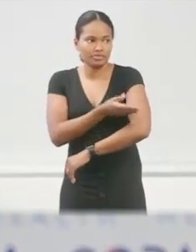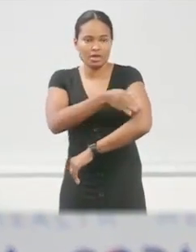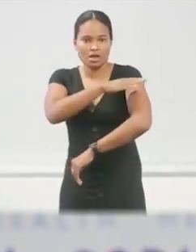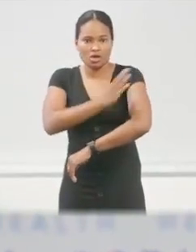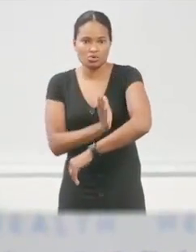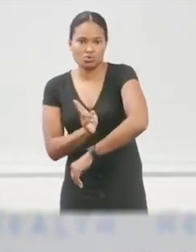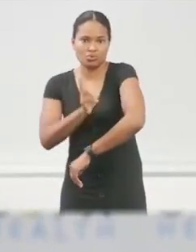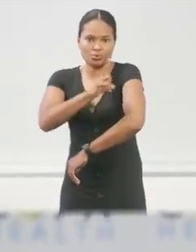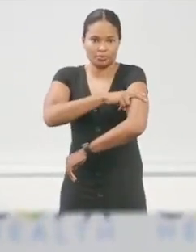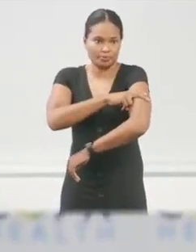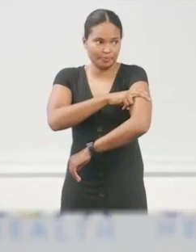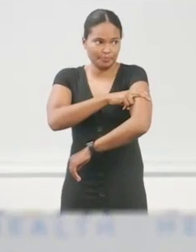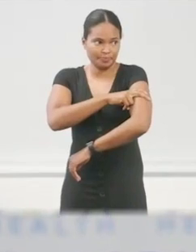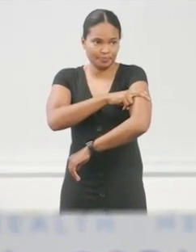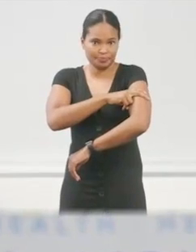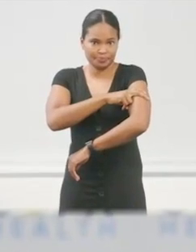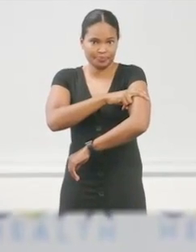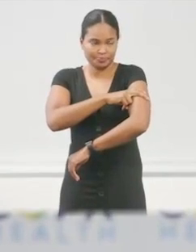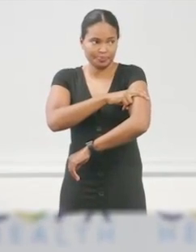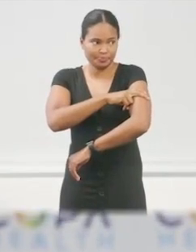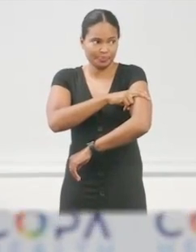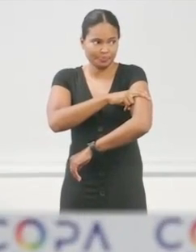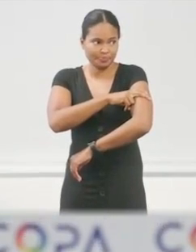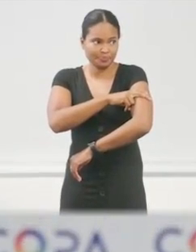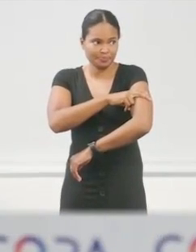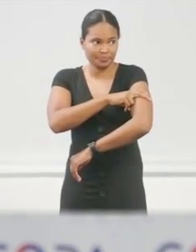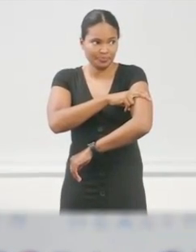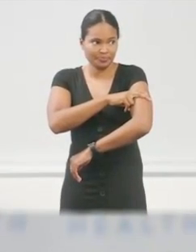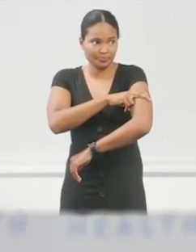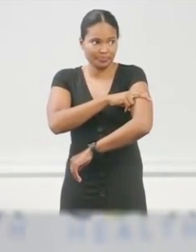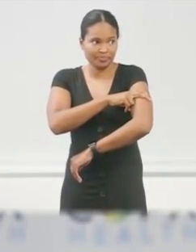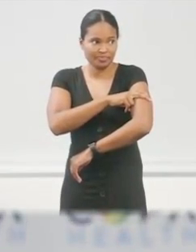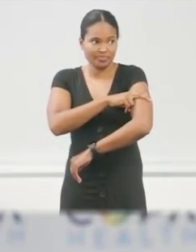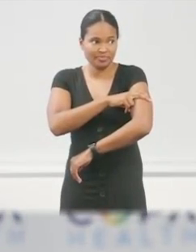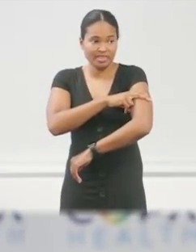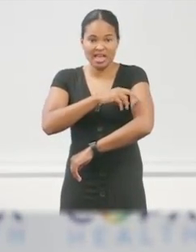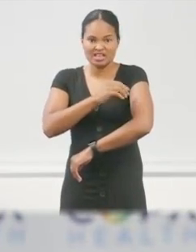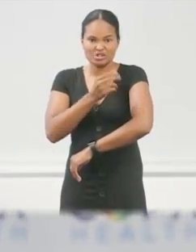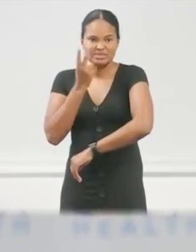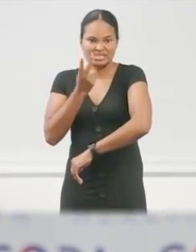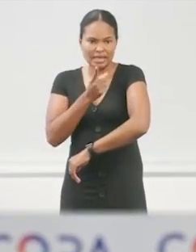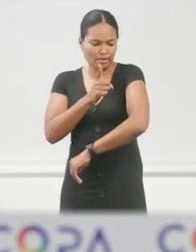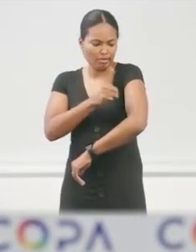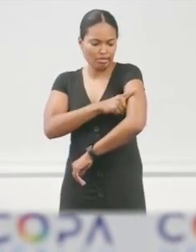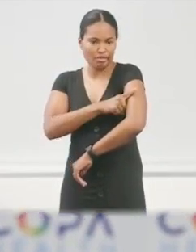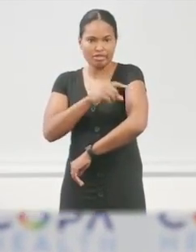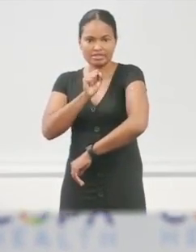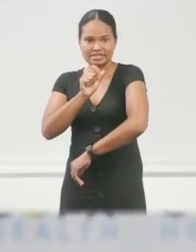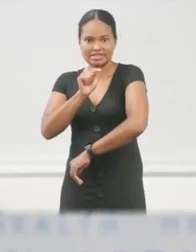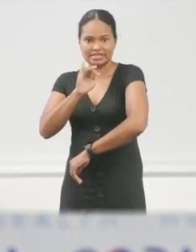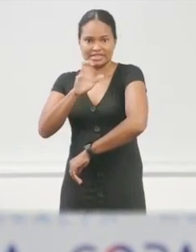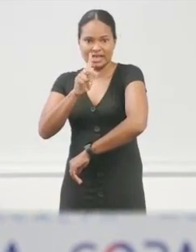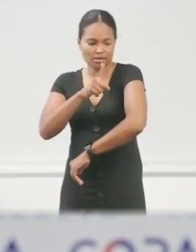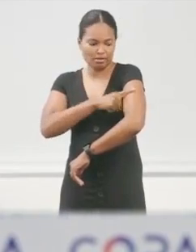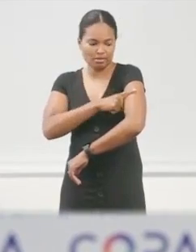Get it to attach to part of the Velcro. And there's a stick on there. And I just want you to spin it